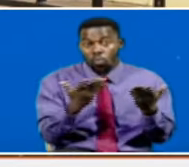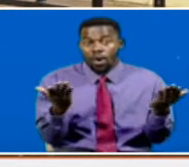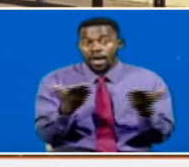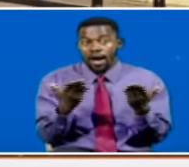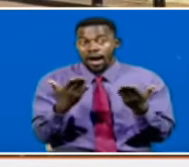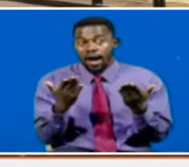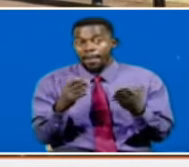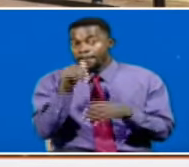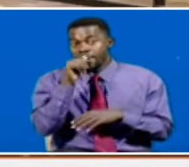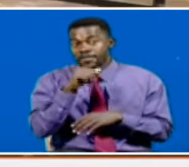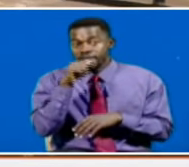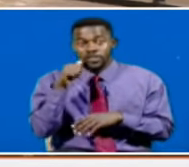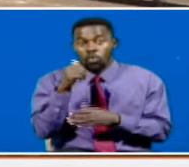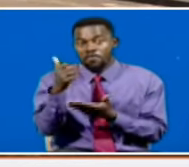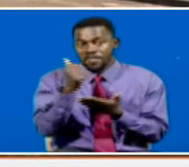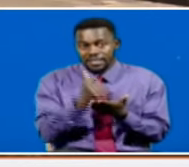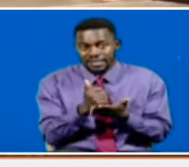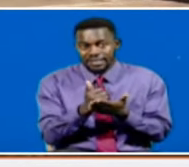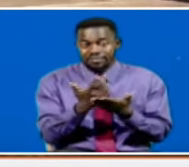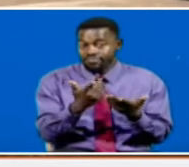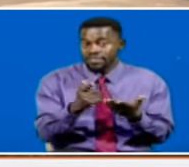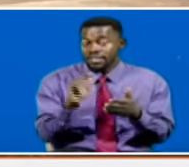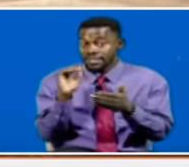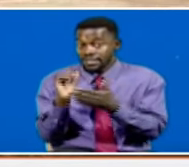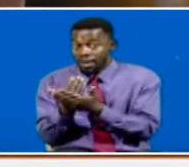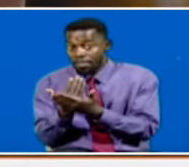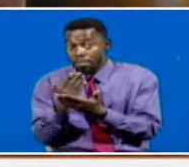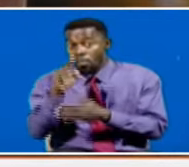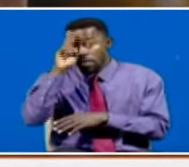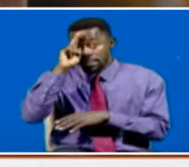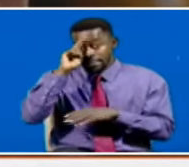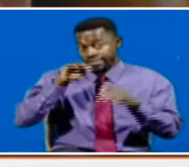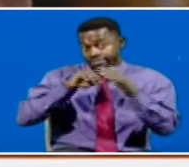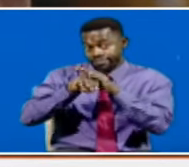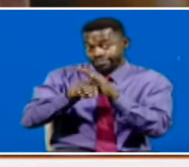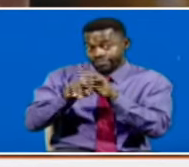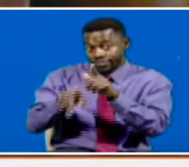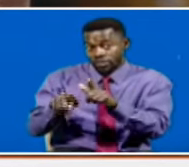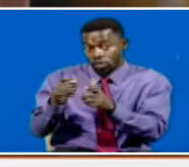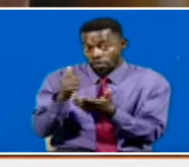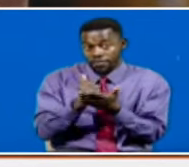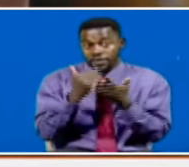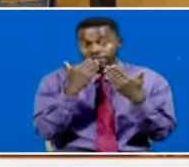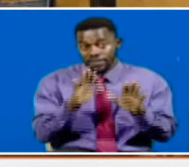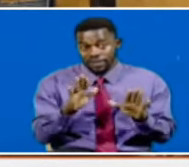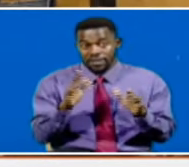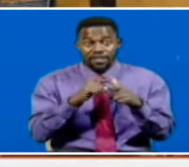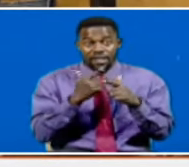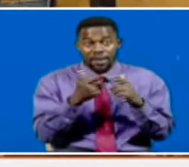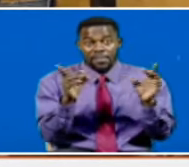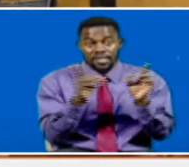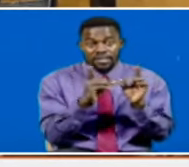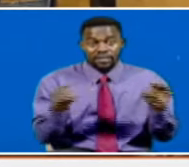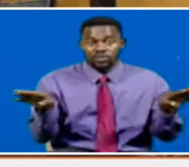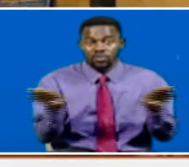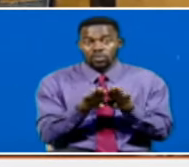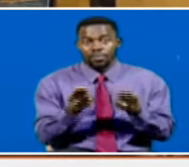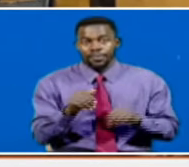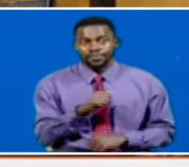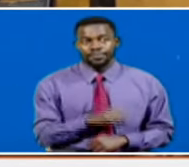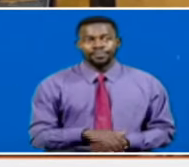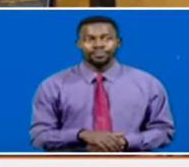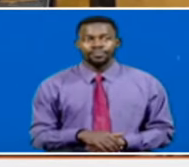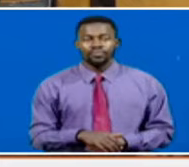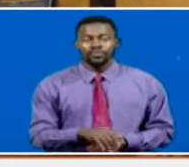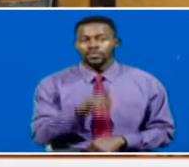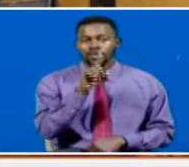Nairobi by suspected police officers. His meeting at the Council of Governors was cut short. These gentlemen, one was